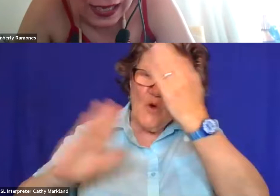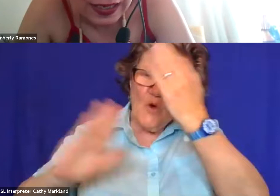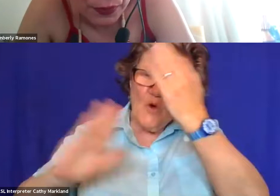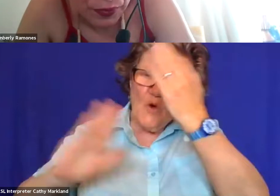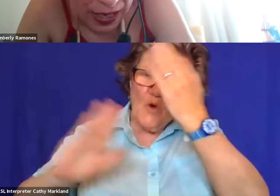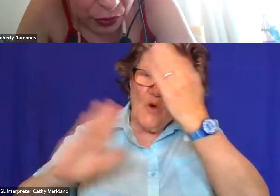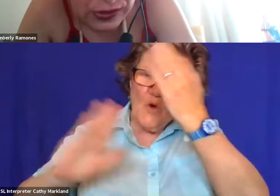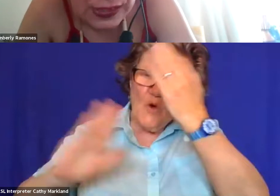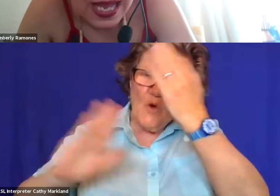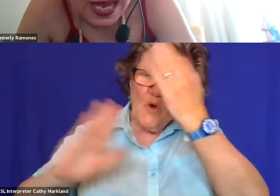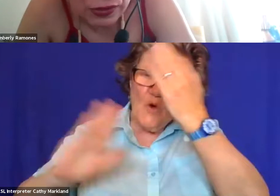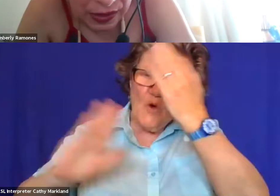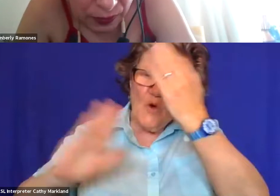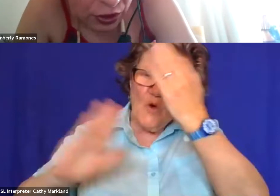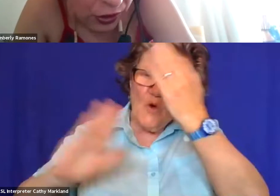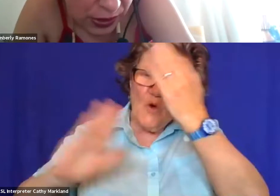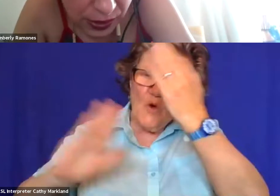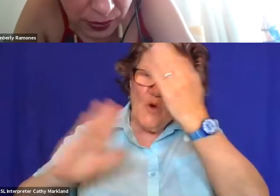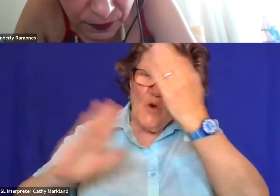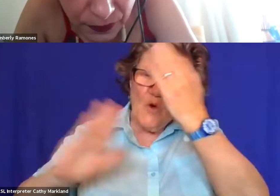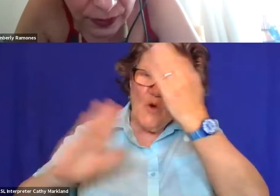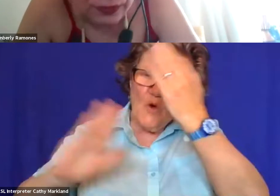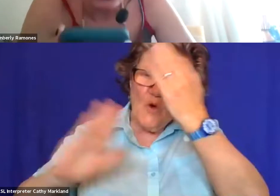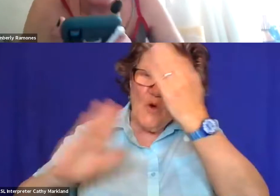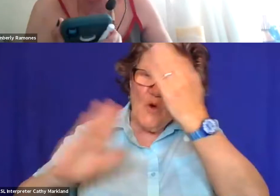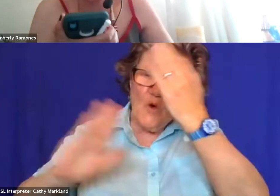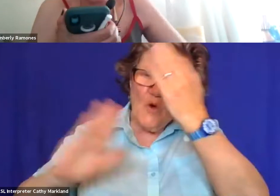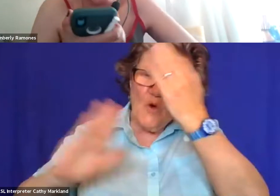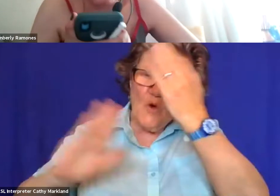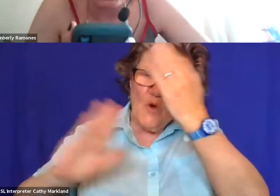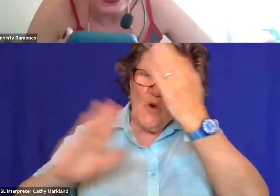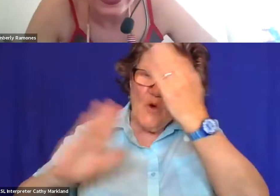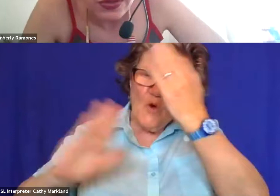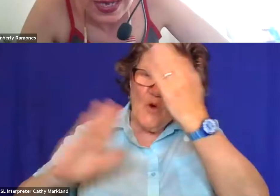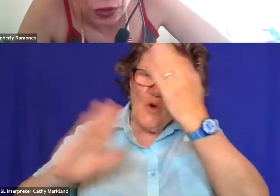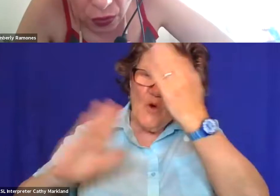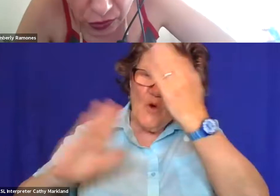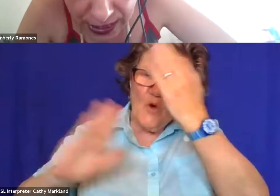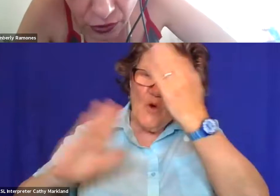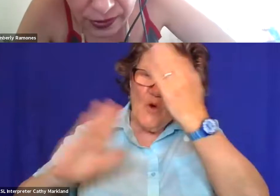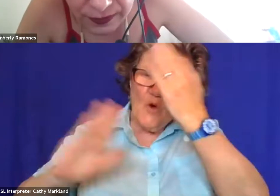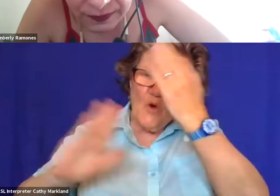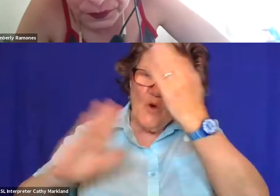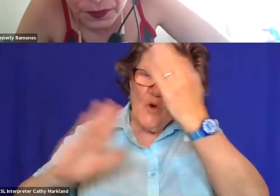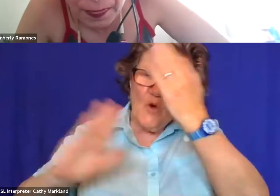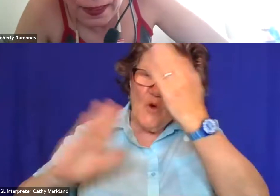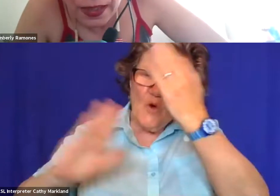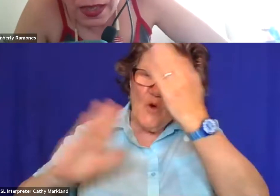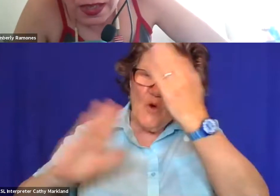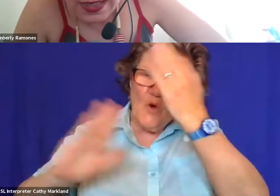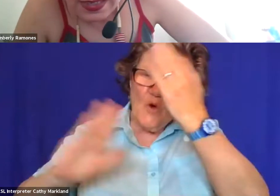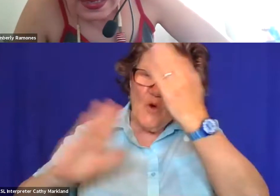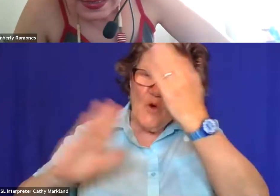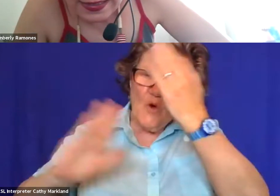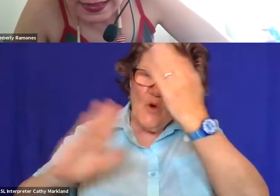all students, you know, and not, you know, and just, you know, making sure that they